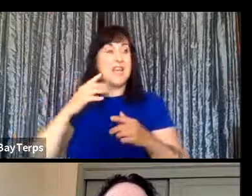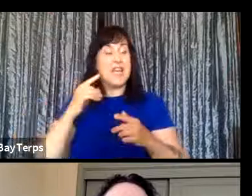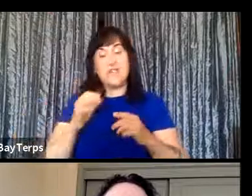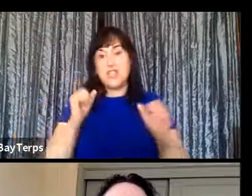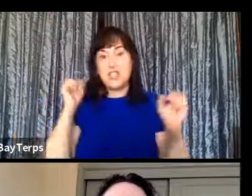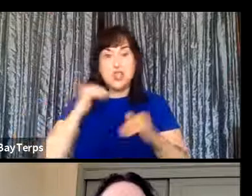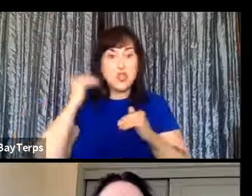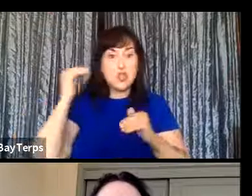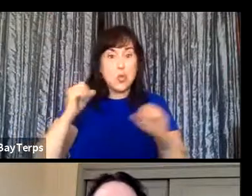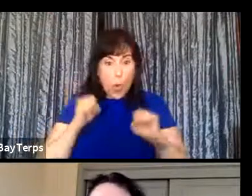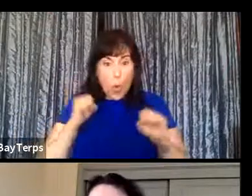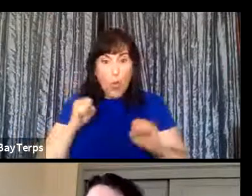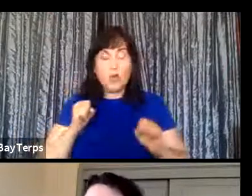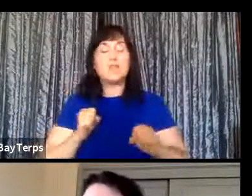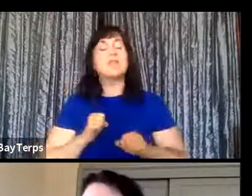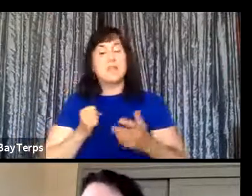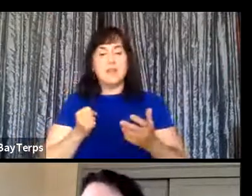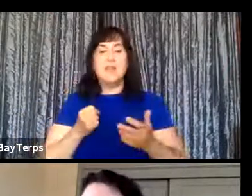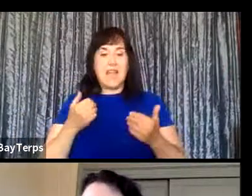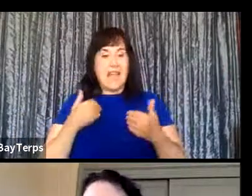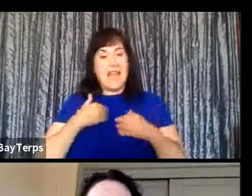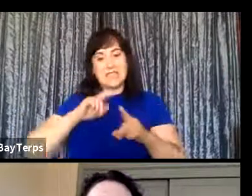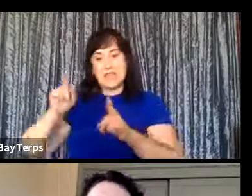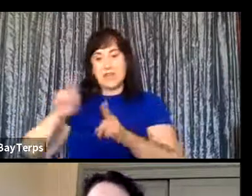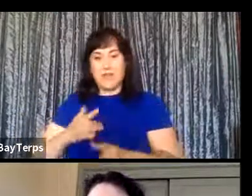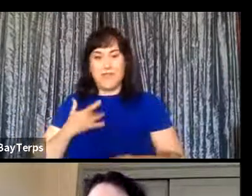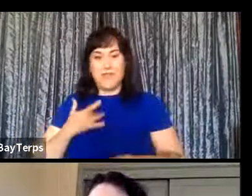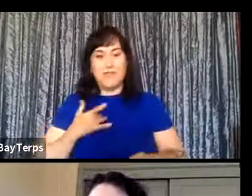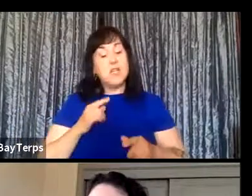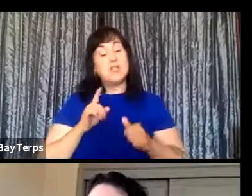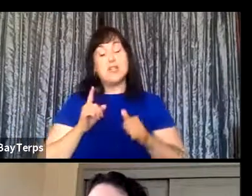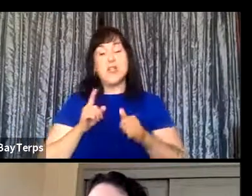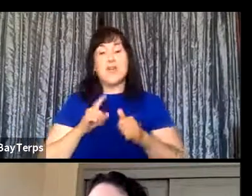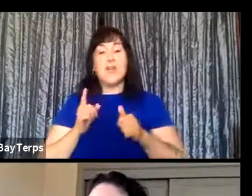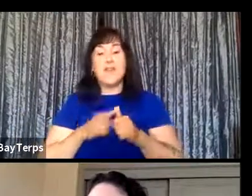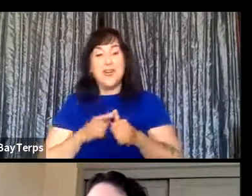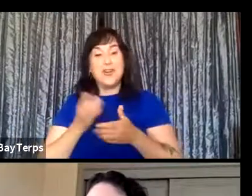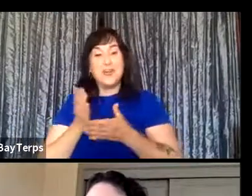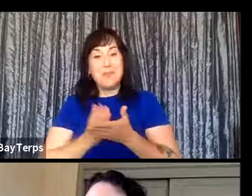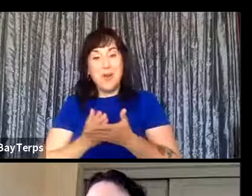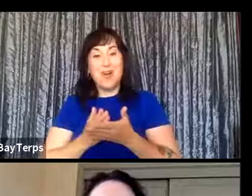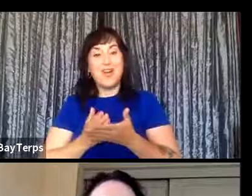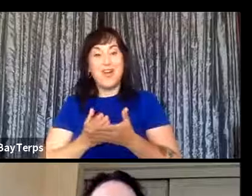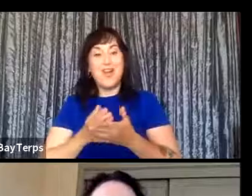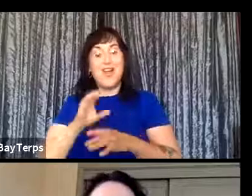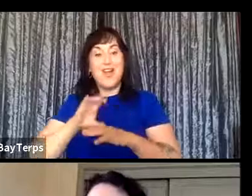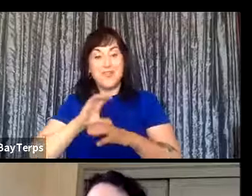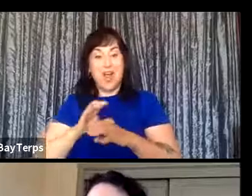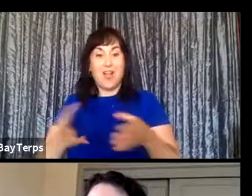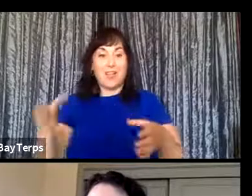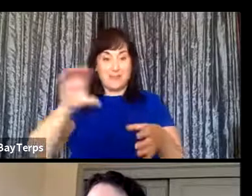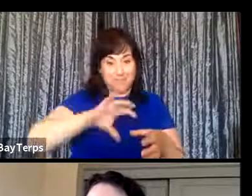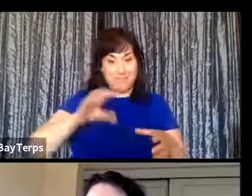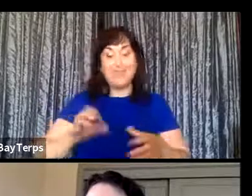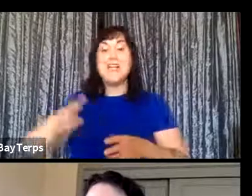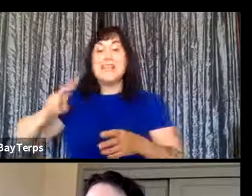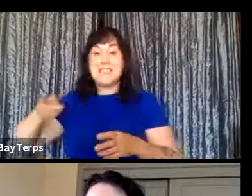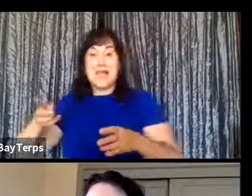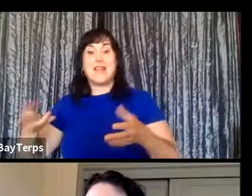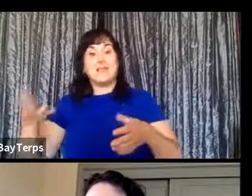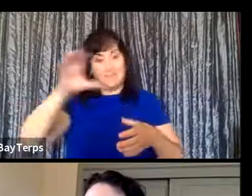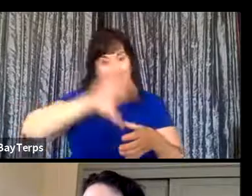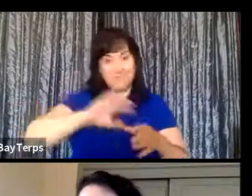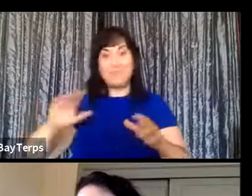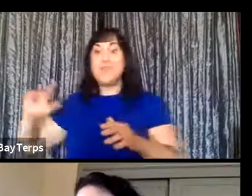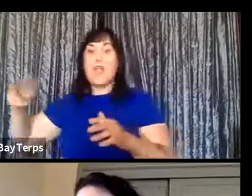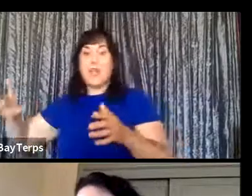the first pile of chocolate is in, you're going to add the second. When the second's done, you're going to add the third, okay? I